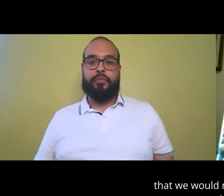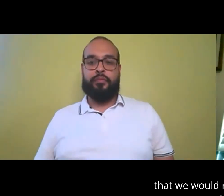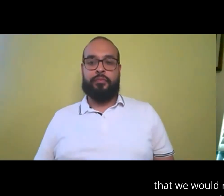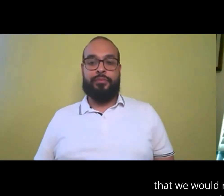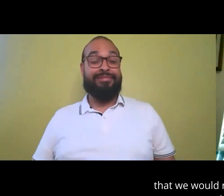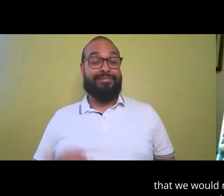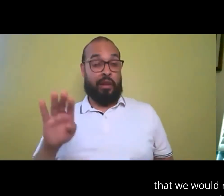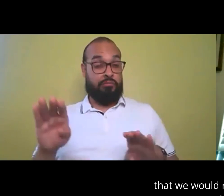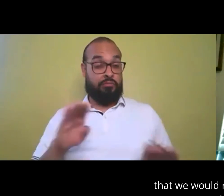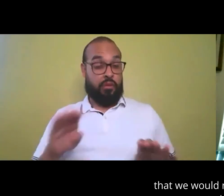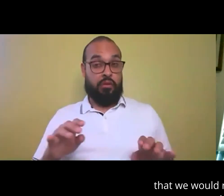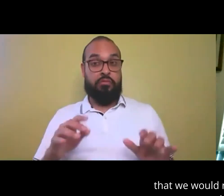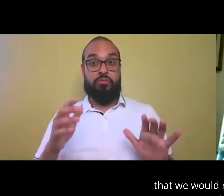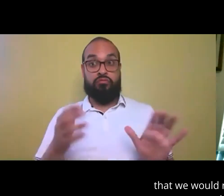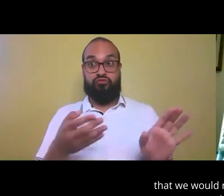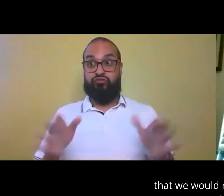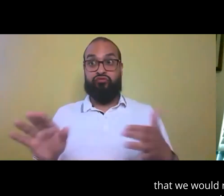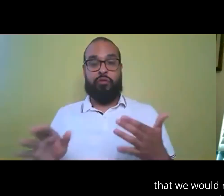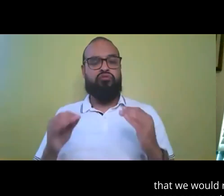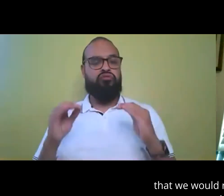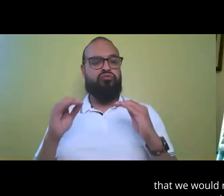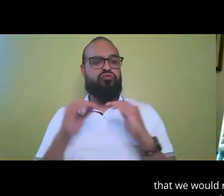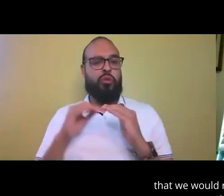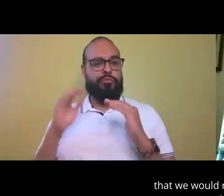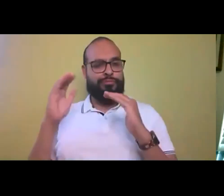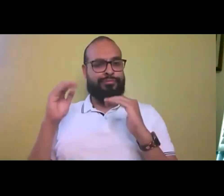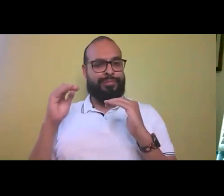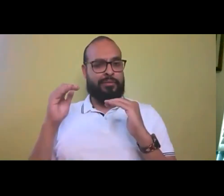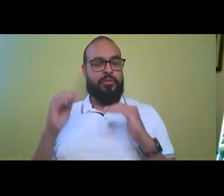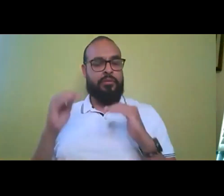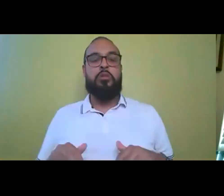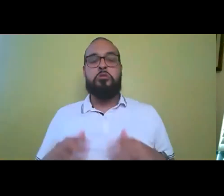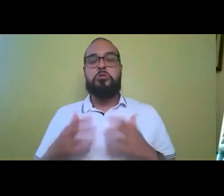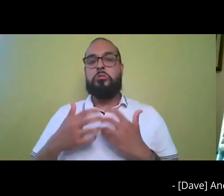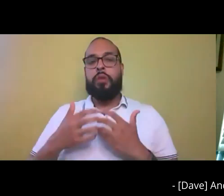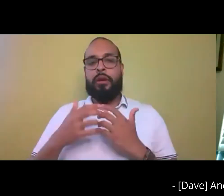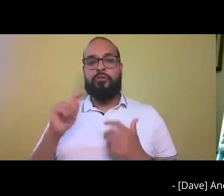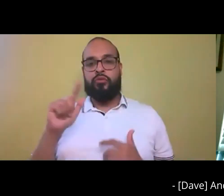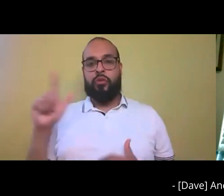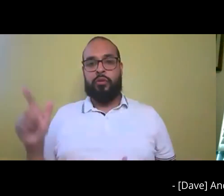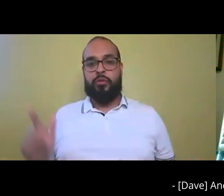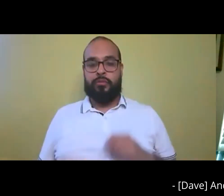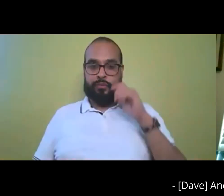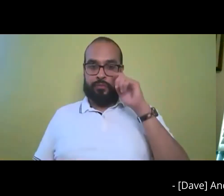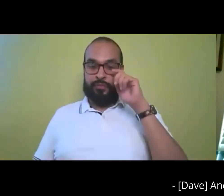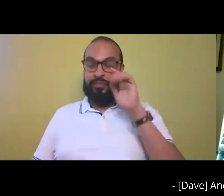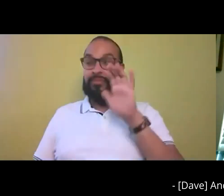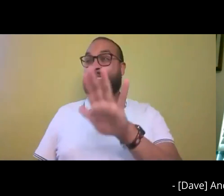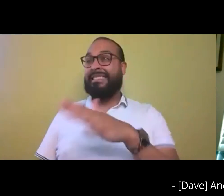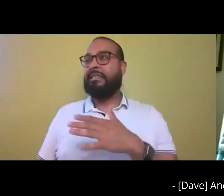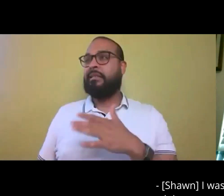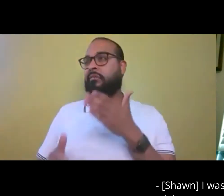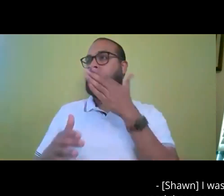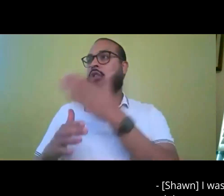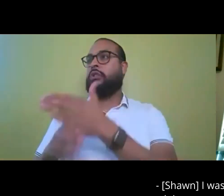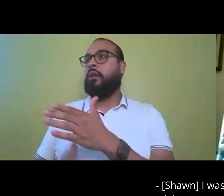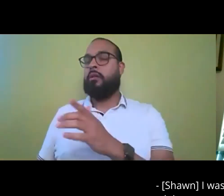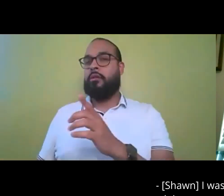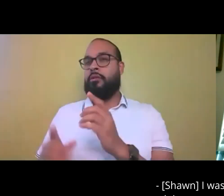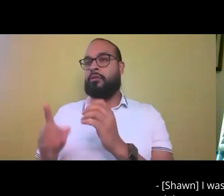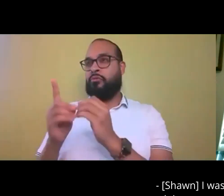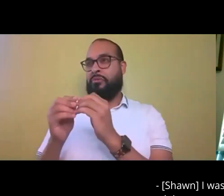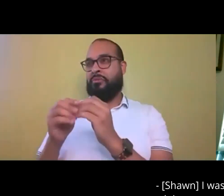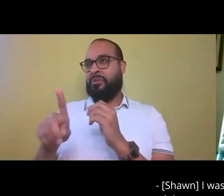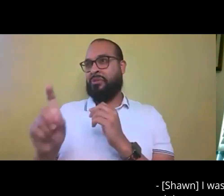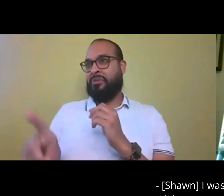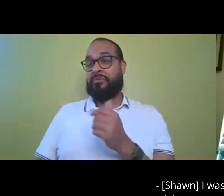that we would redirect to a more expected engine tool. And So Leslie, sorry, yeah. there's one more I was question. just going to read that one. Go